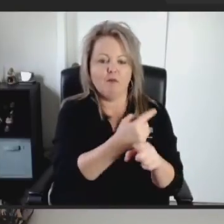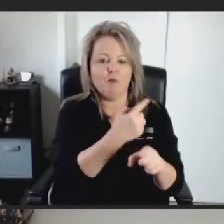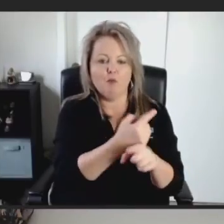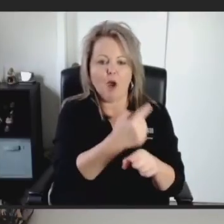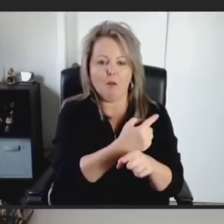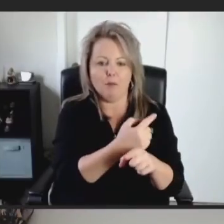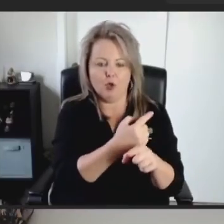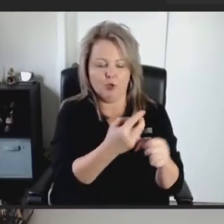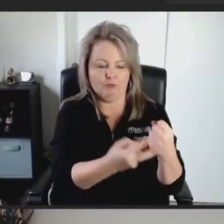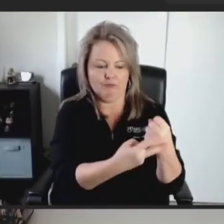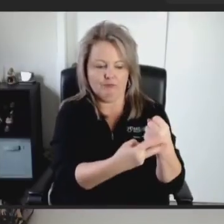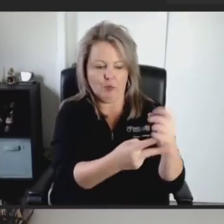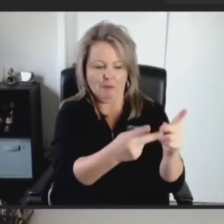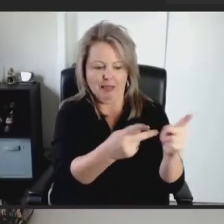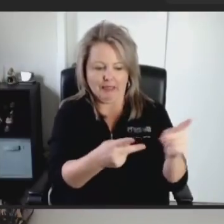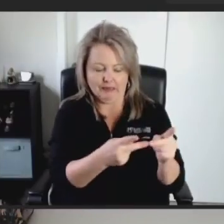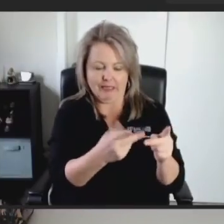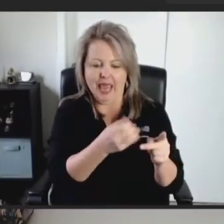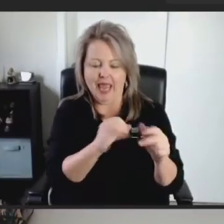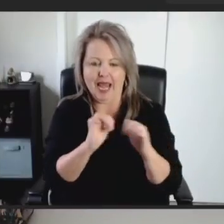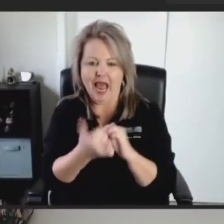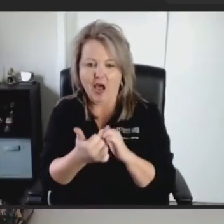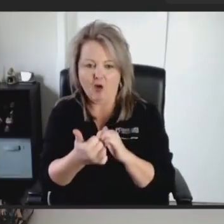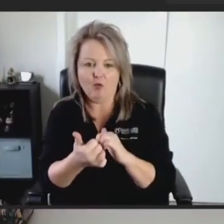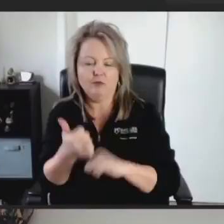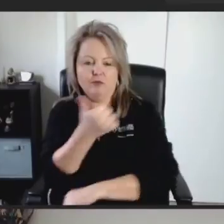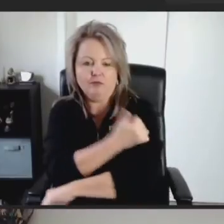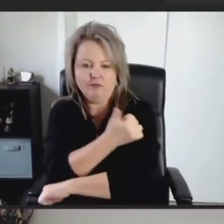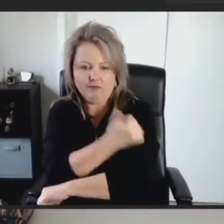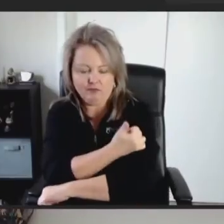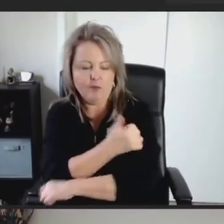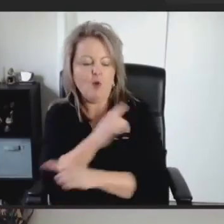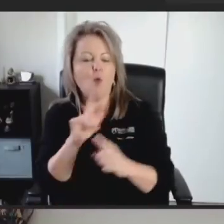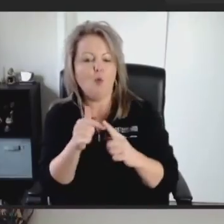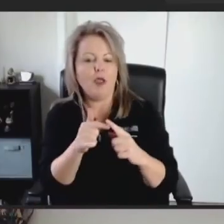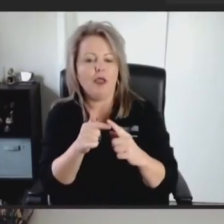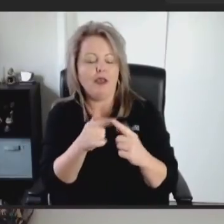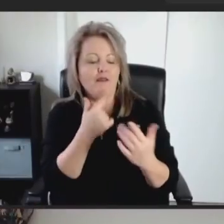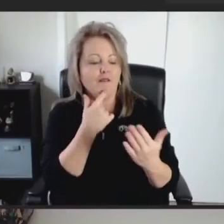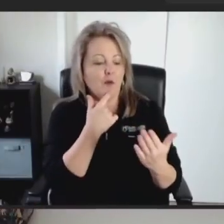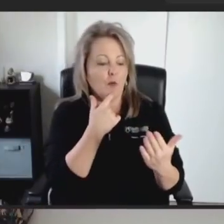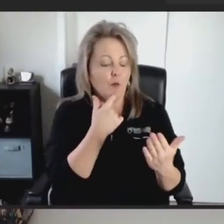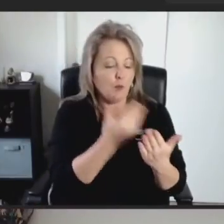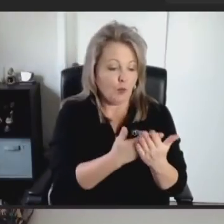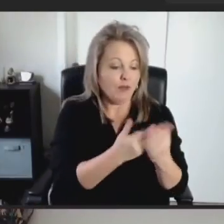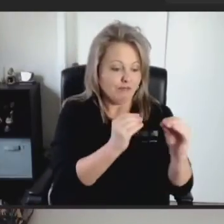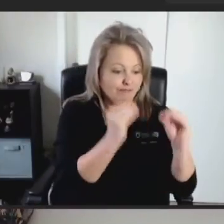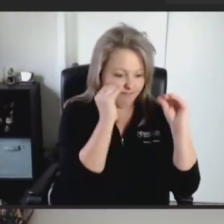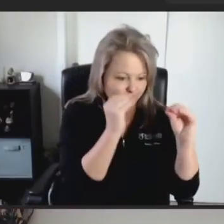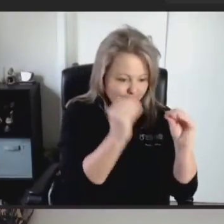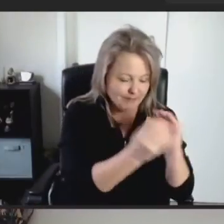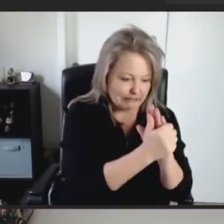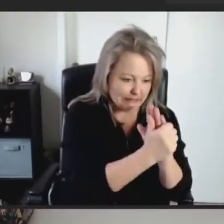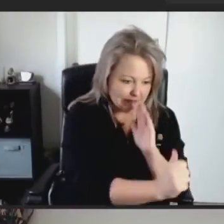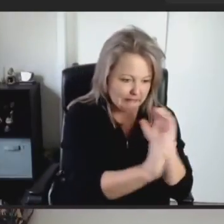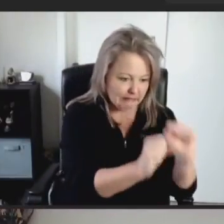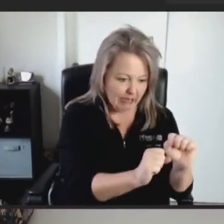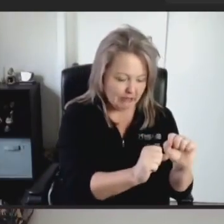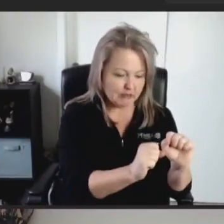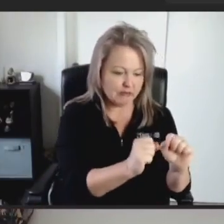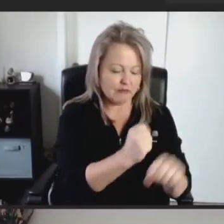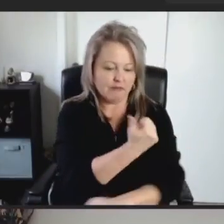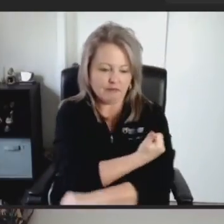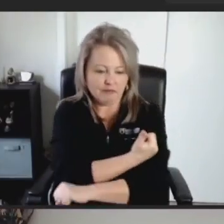handling. That being said, once they're verified as vaccine providers, there's a scheme, and this is available to the public on